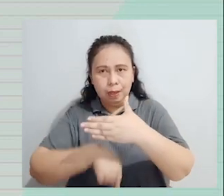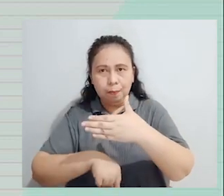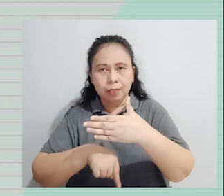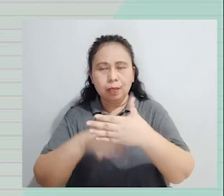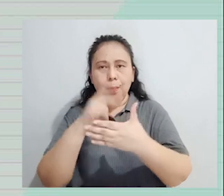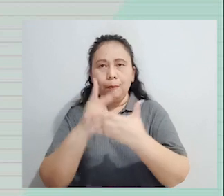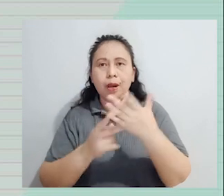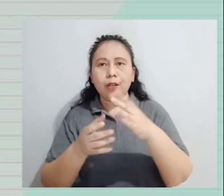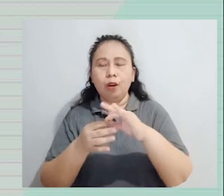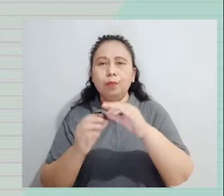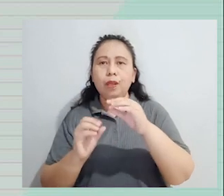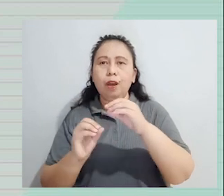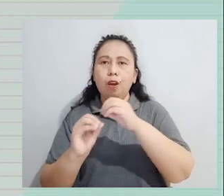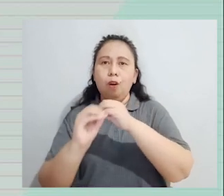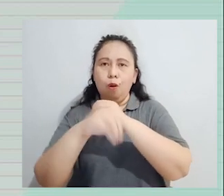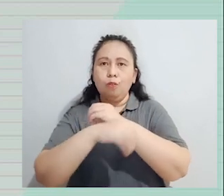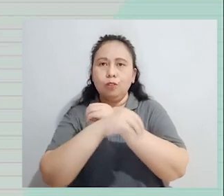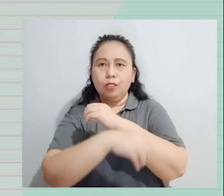the ocean floor.